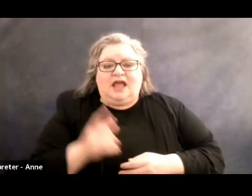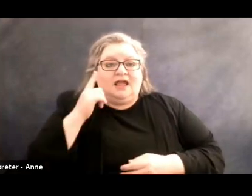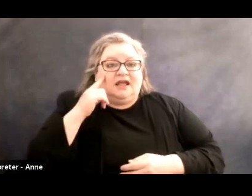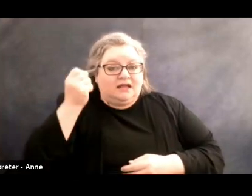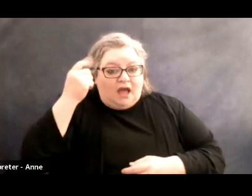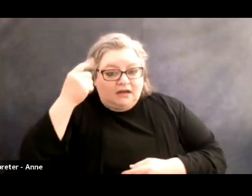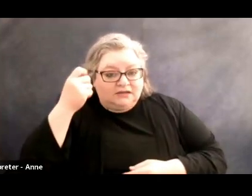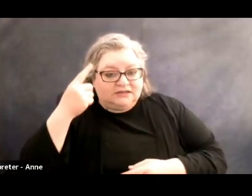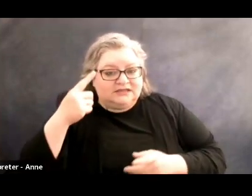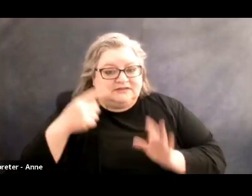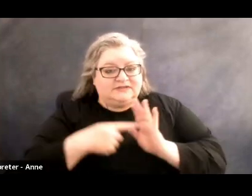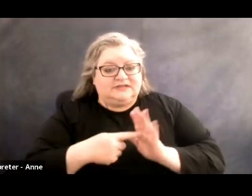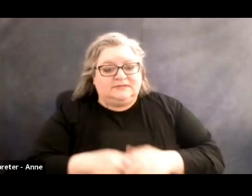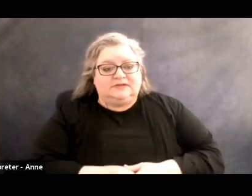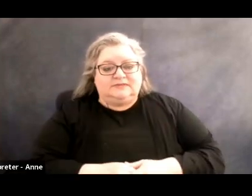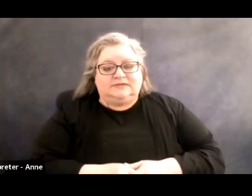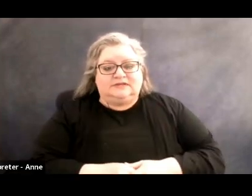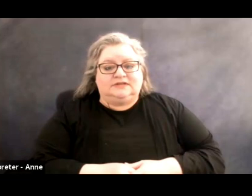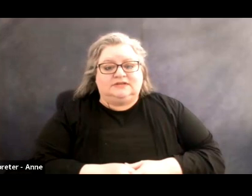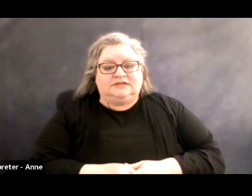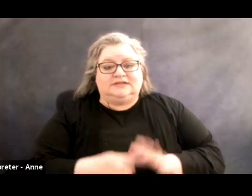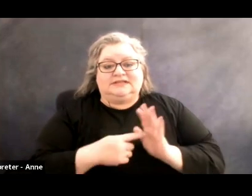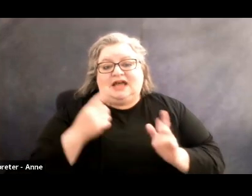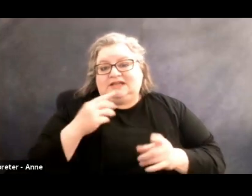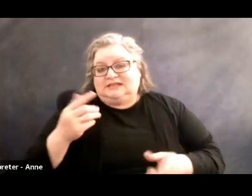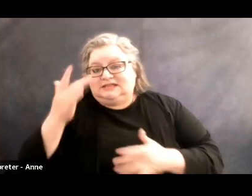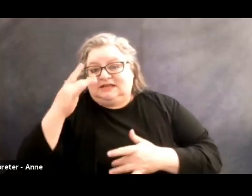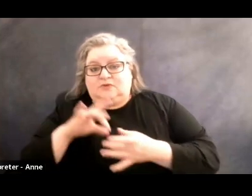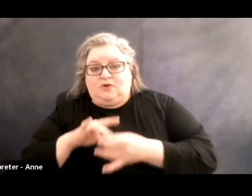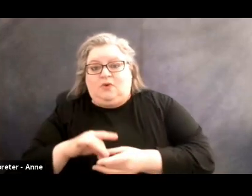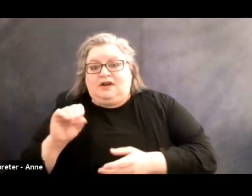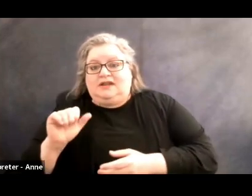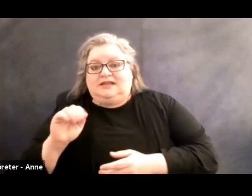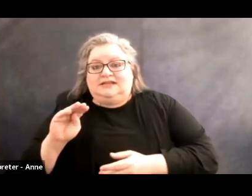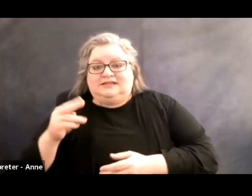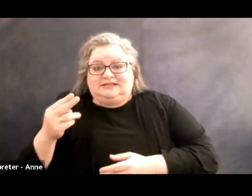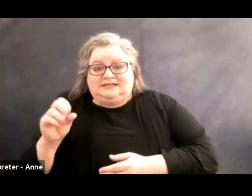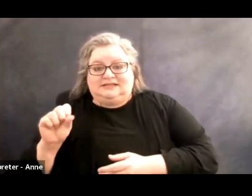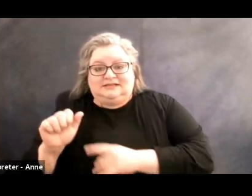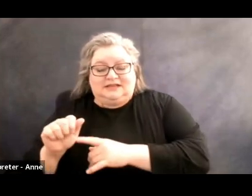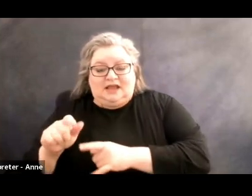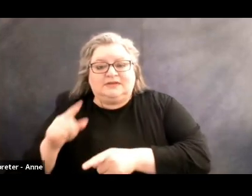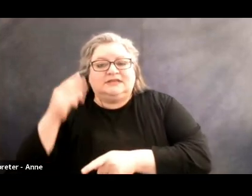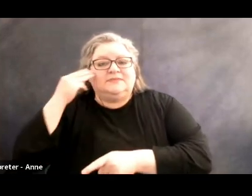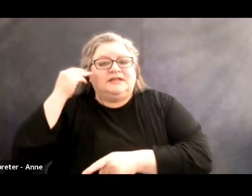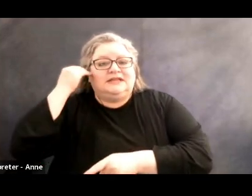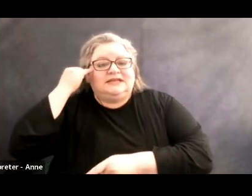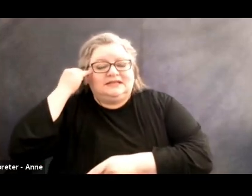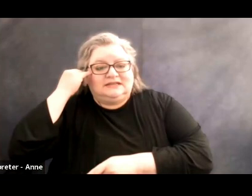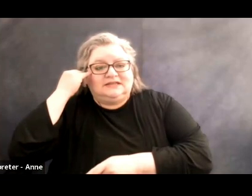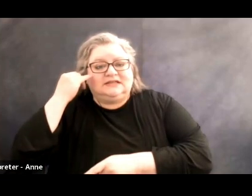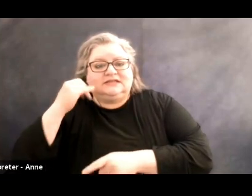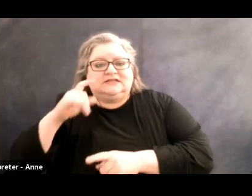symptoms. Signs and symptoms, according to SAMHSA's definition, is a mental illness,